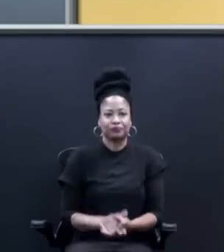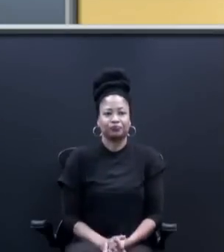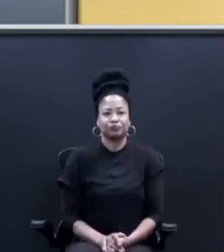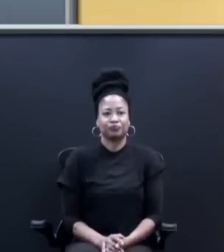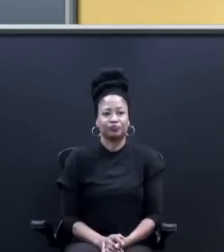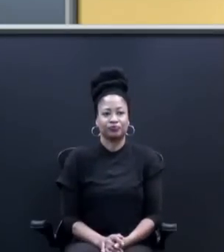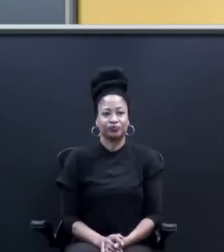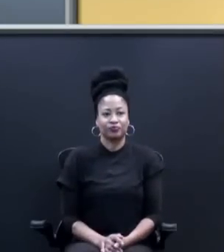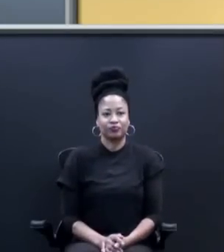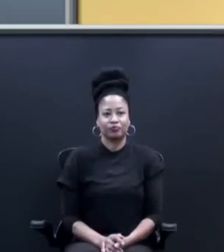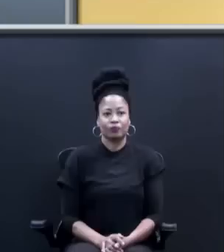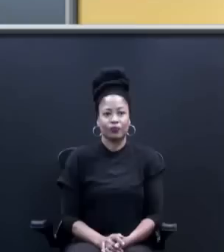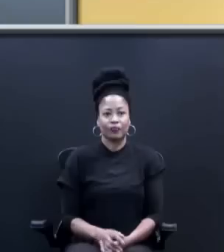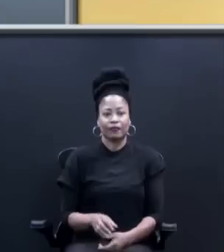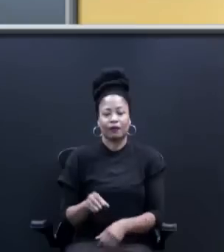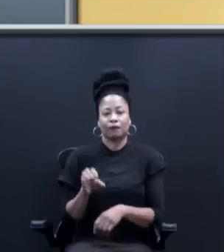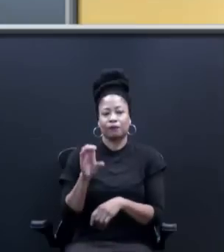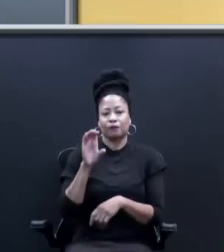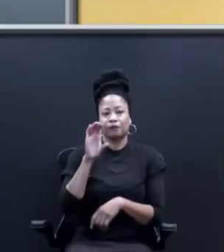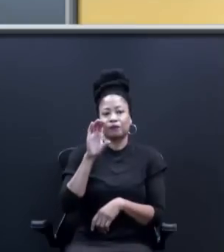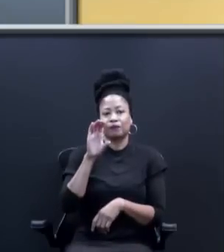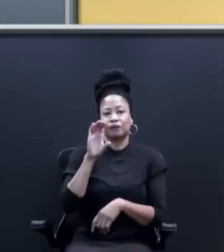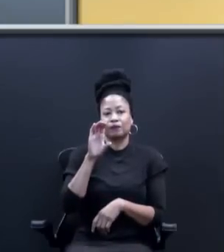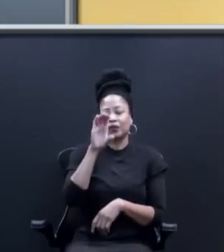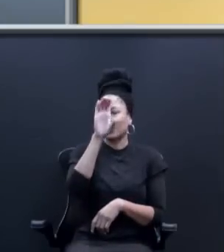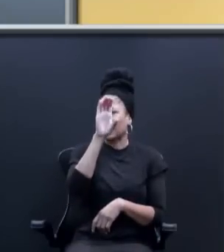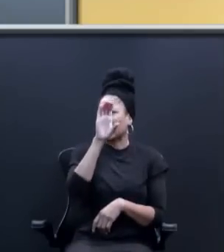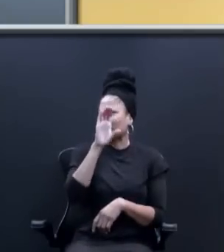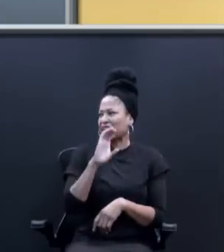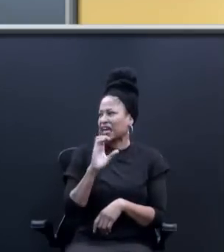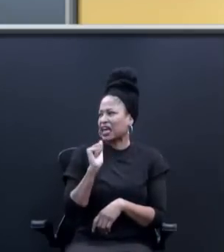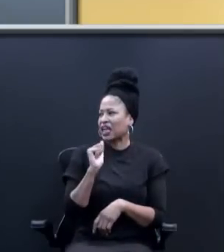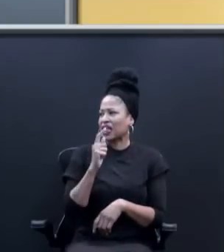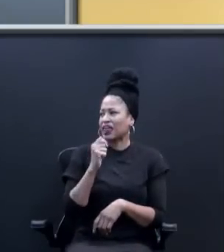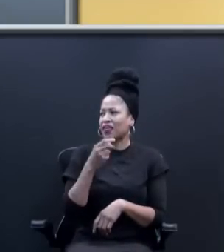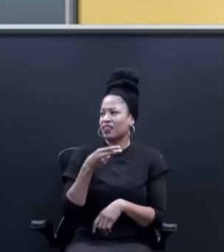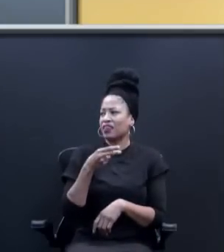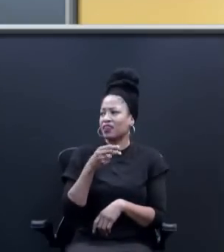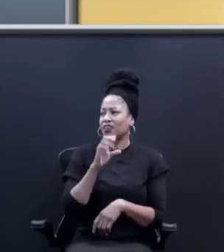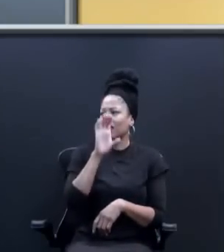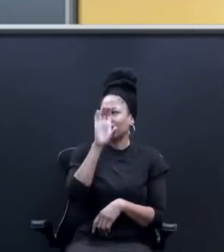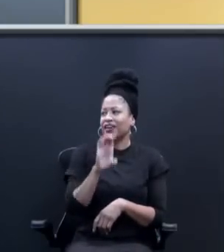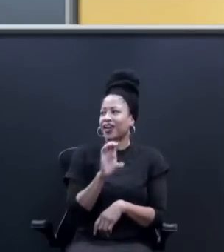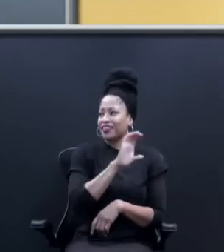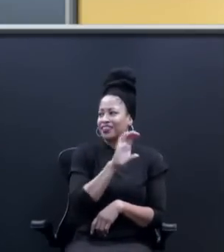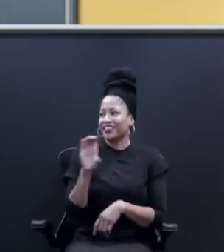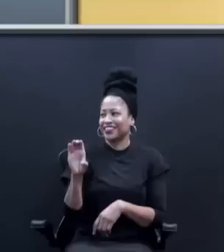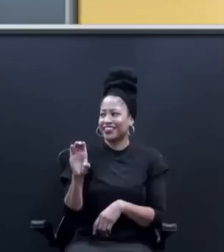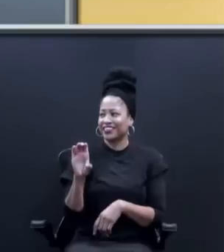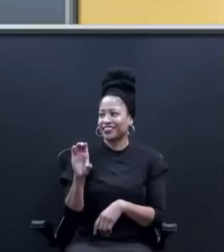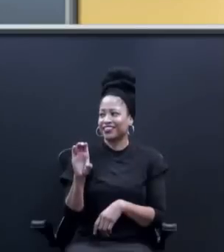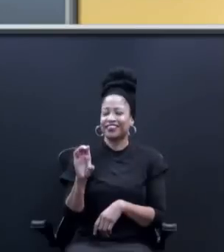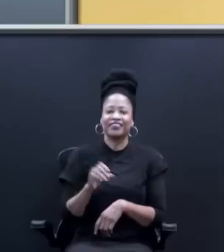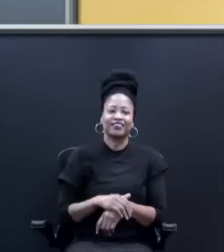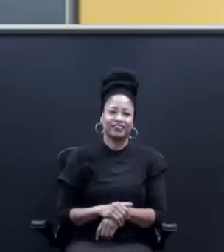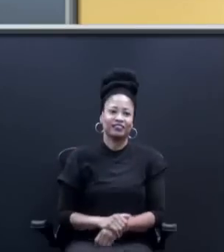is when the Catholic and the so-called Christian took over.